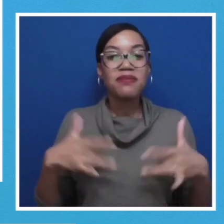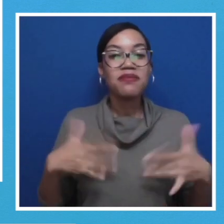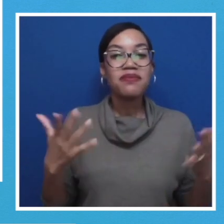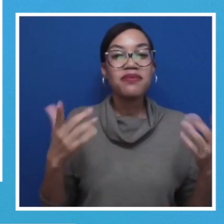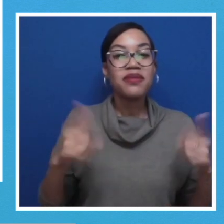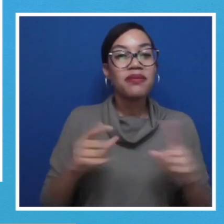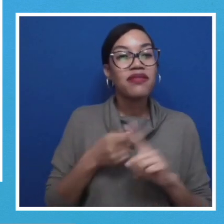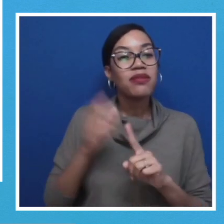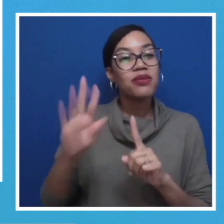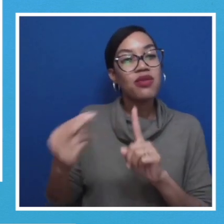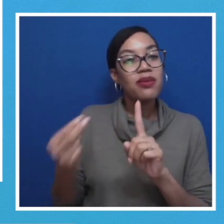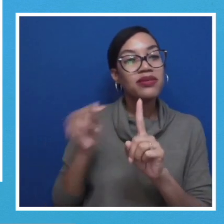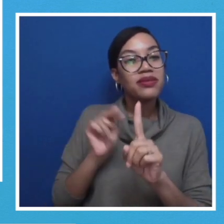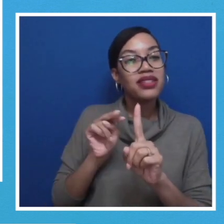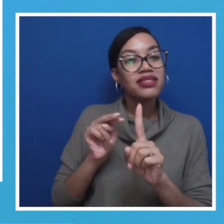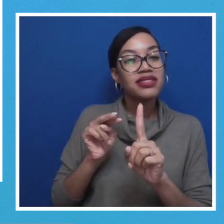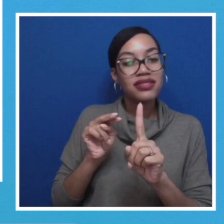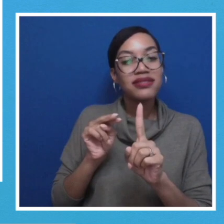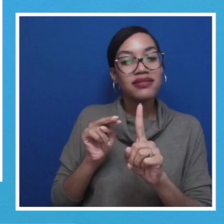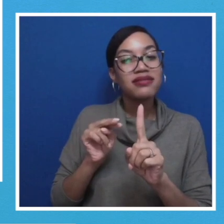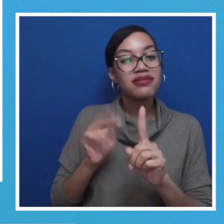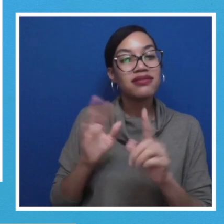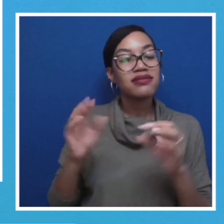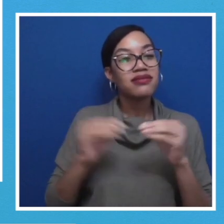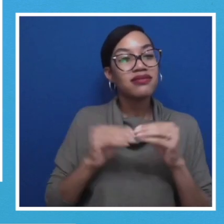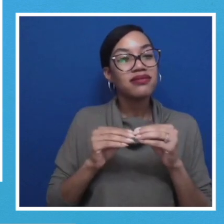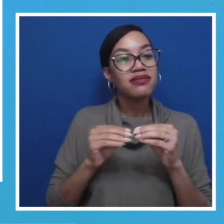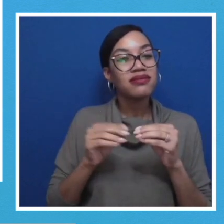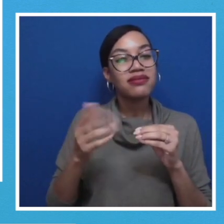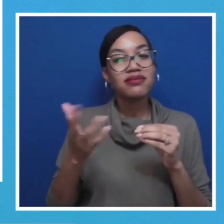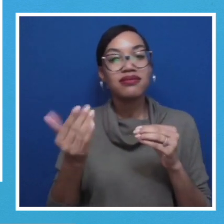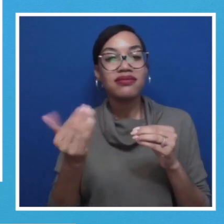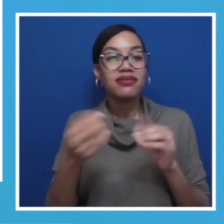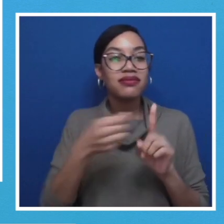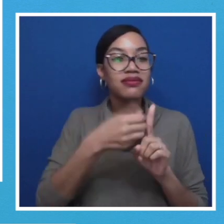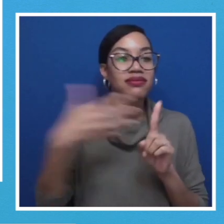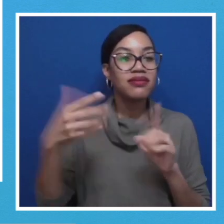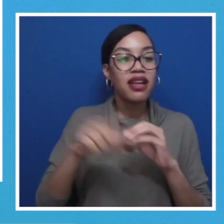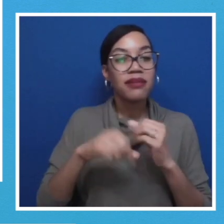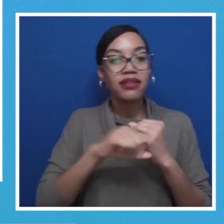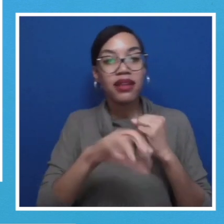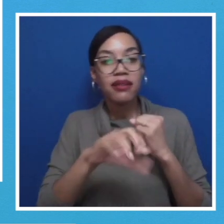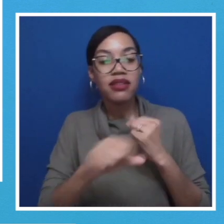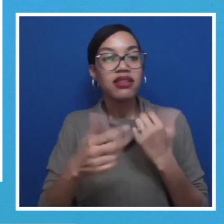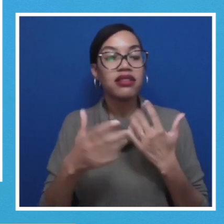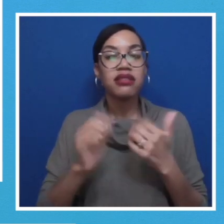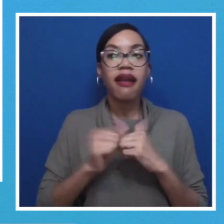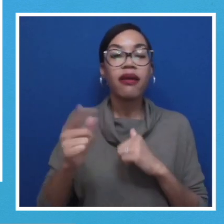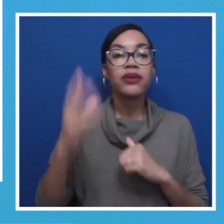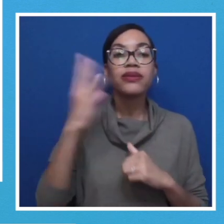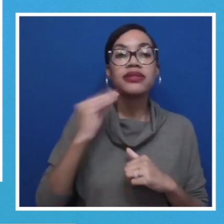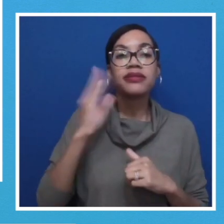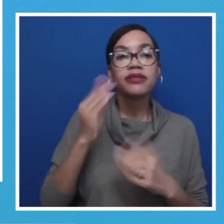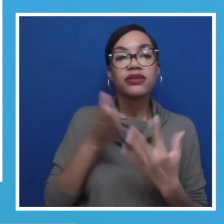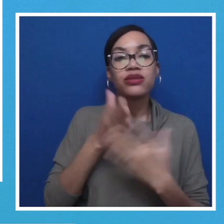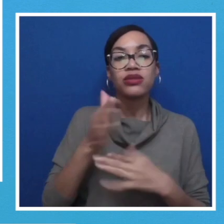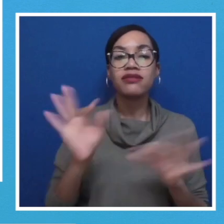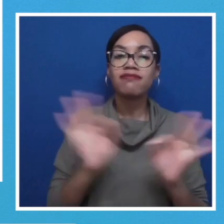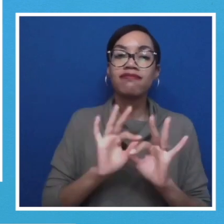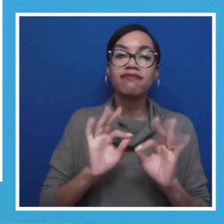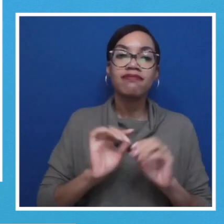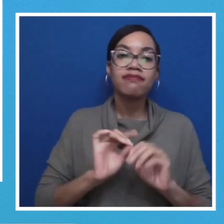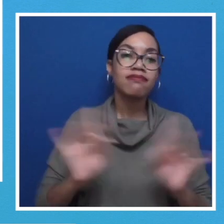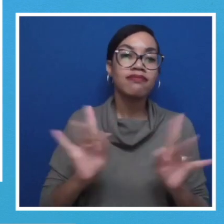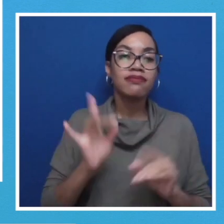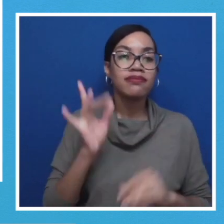on from your perspective with the campaign? What's it been like living through this difficulty and this challenge?